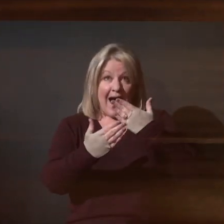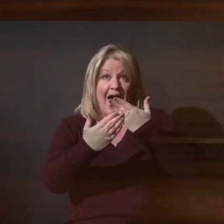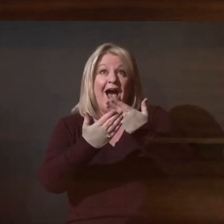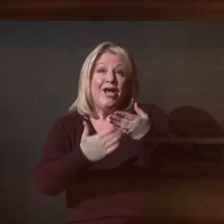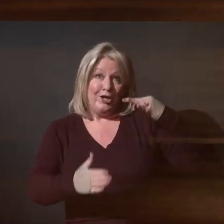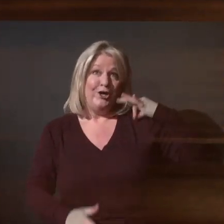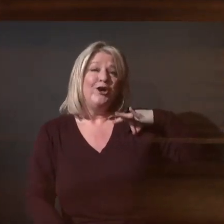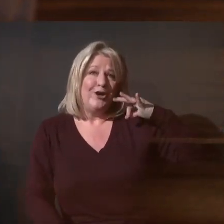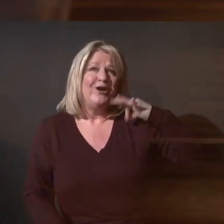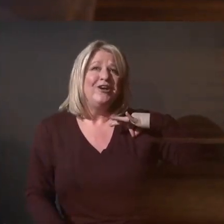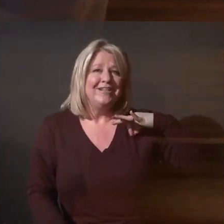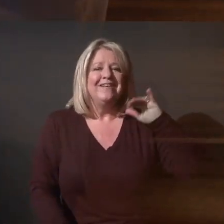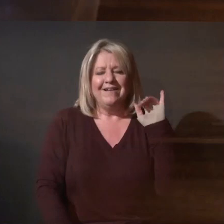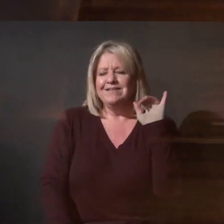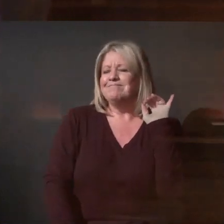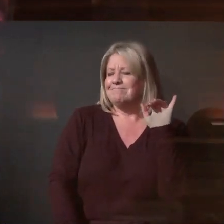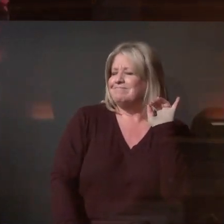for my